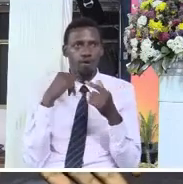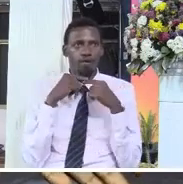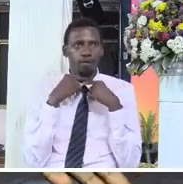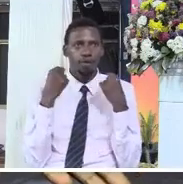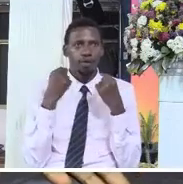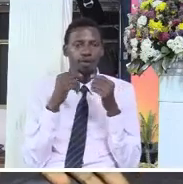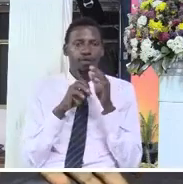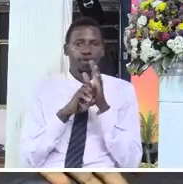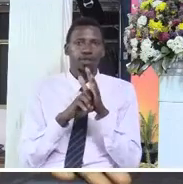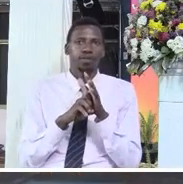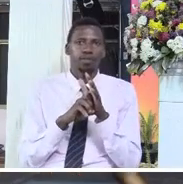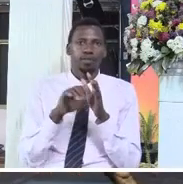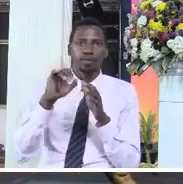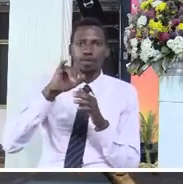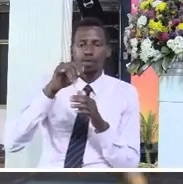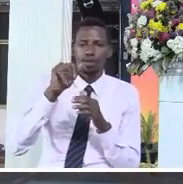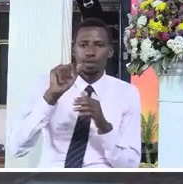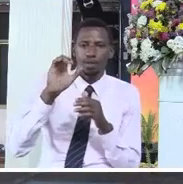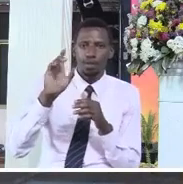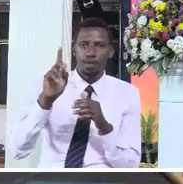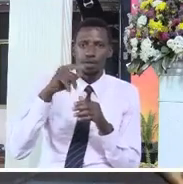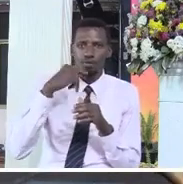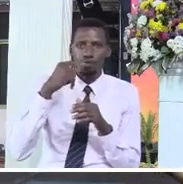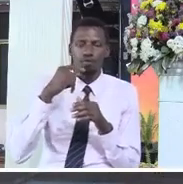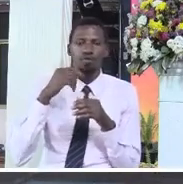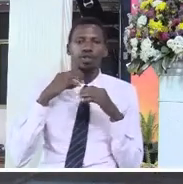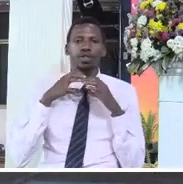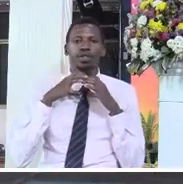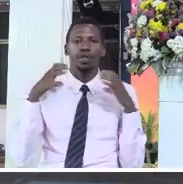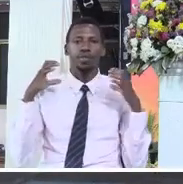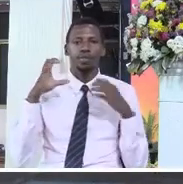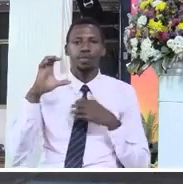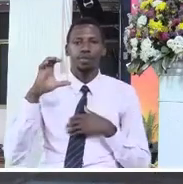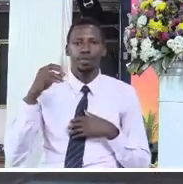Jack Sequeira, who was a chaplain at the